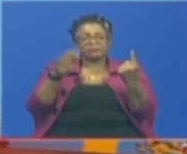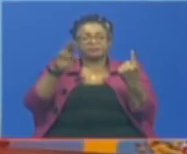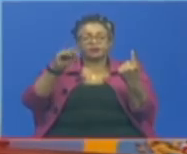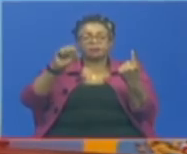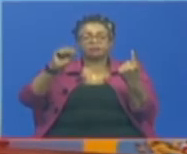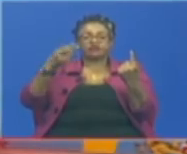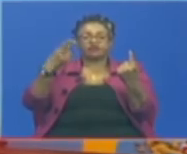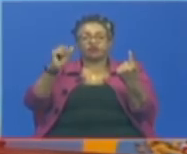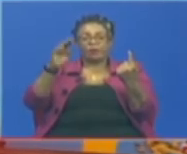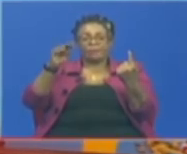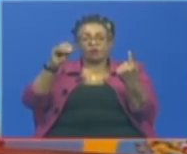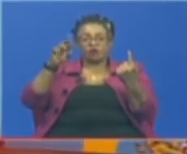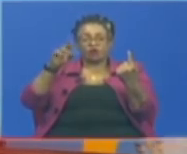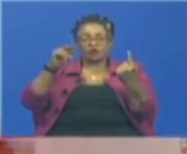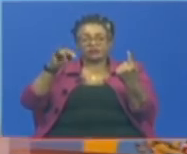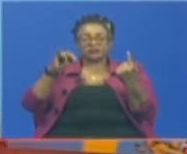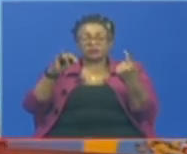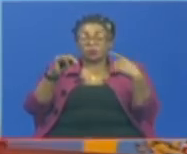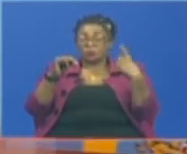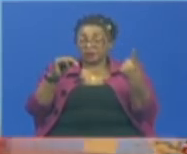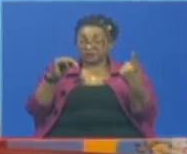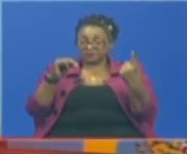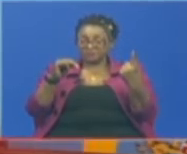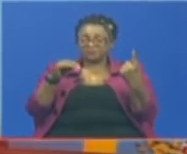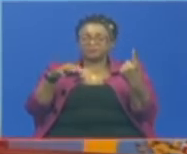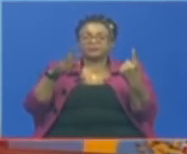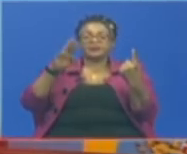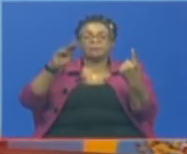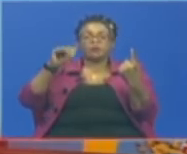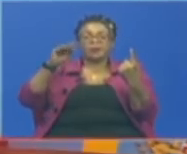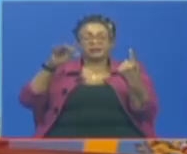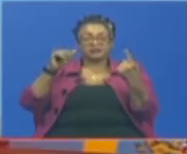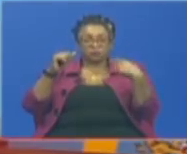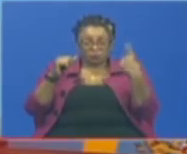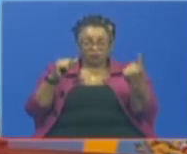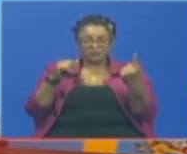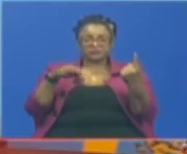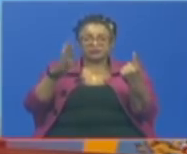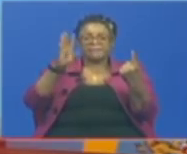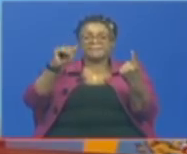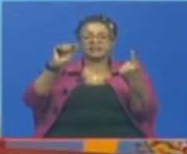Mishomoroni 1, Mvita Bondeni 1, and Barsheba